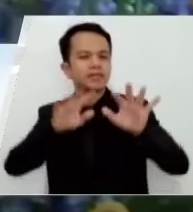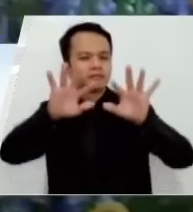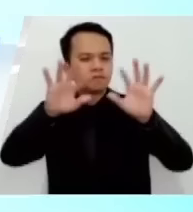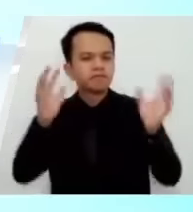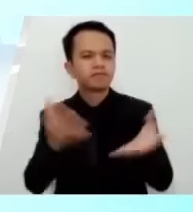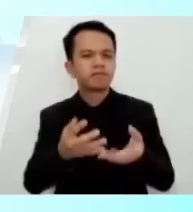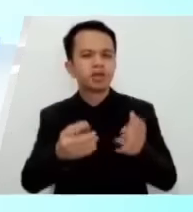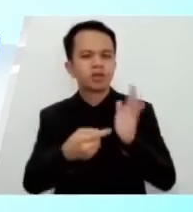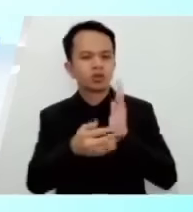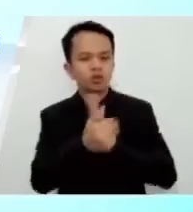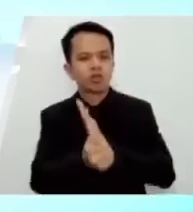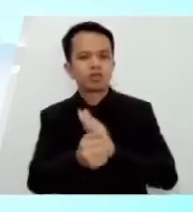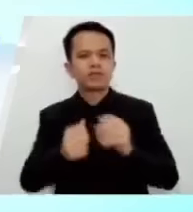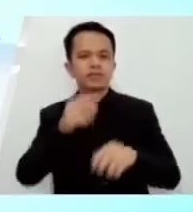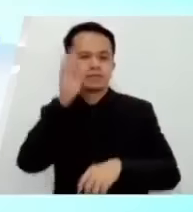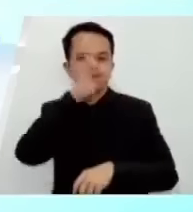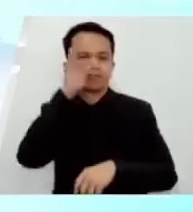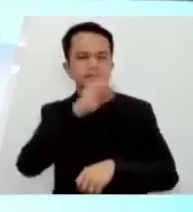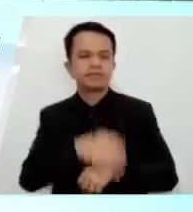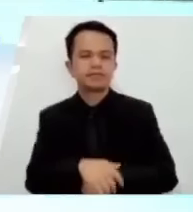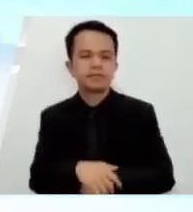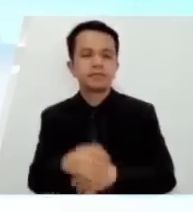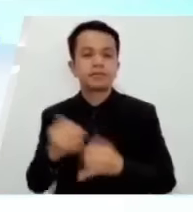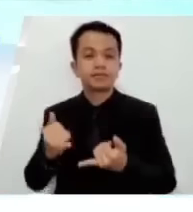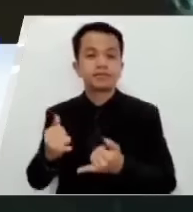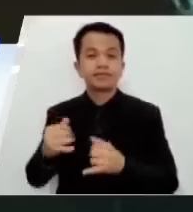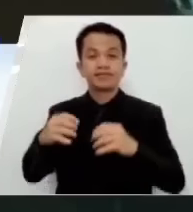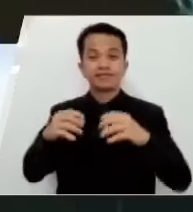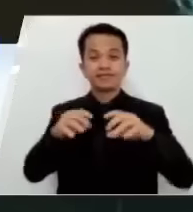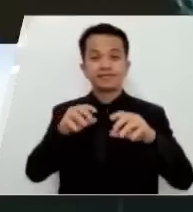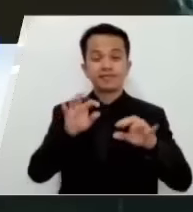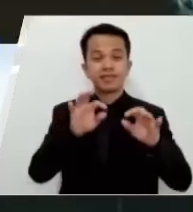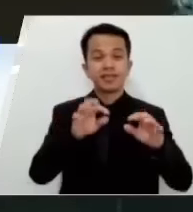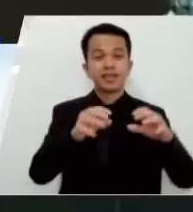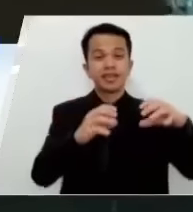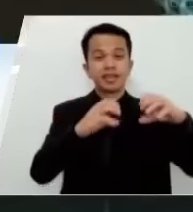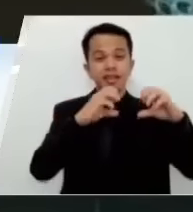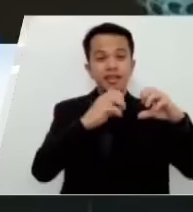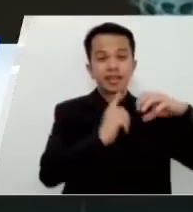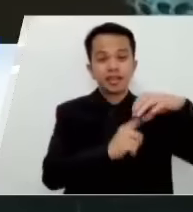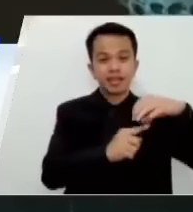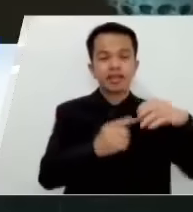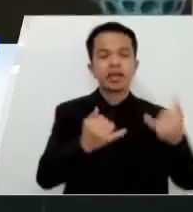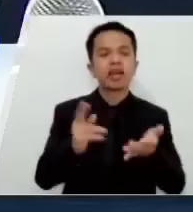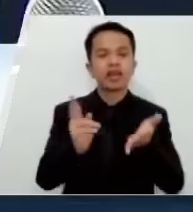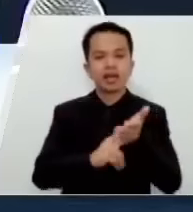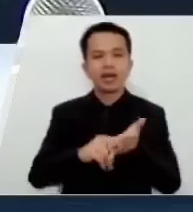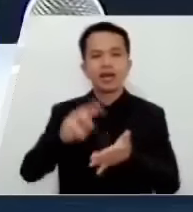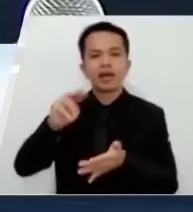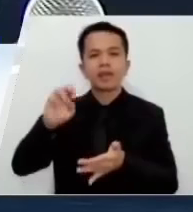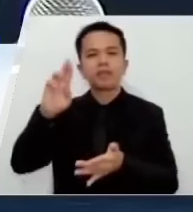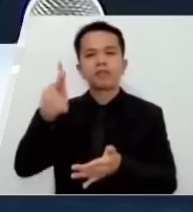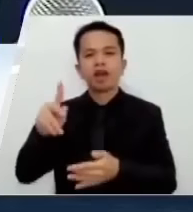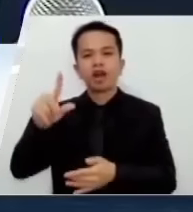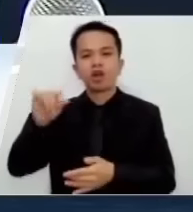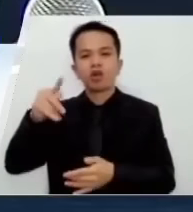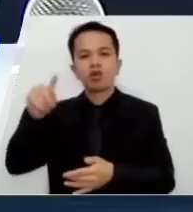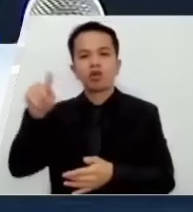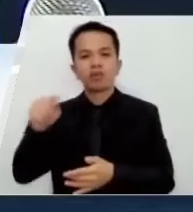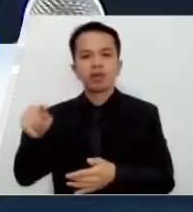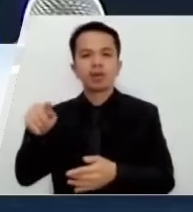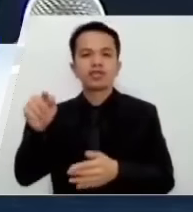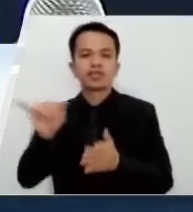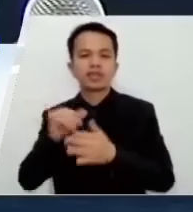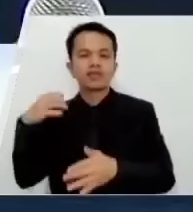Pilipino sa panig naman ng Kapamilya pumirma sina abscbn Chairman Mar Lopez President and Chief executive